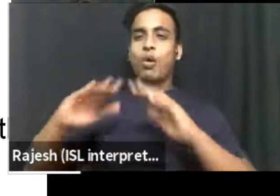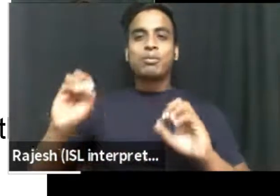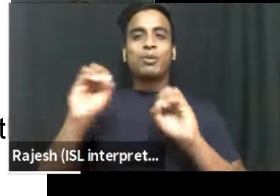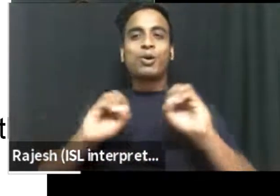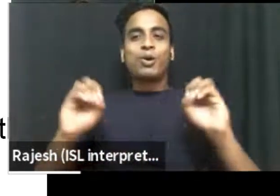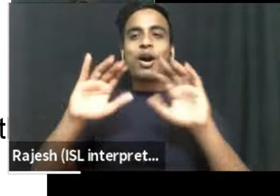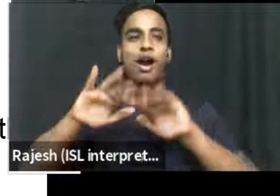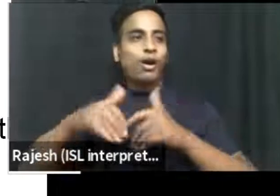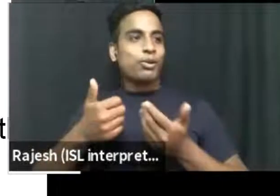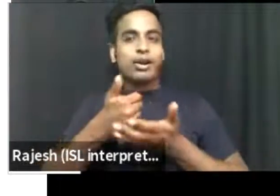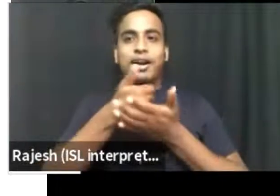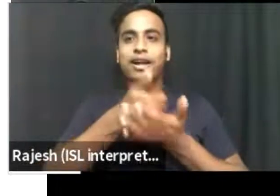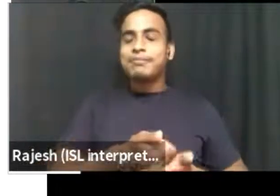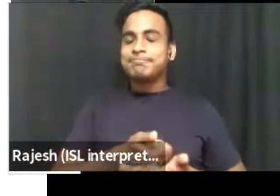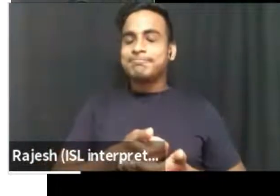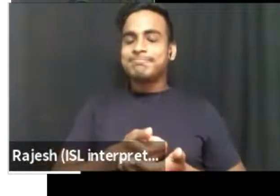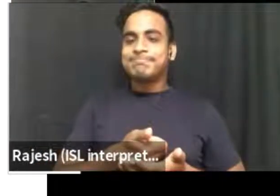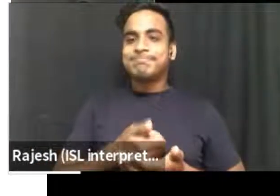streets?